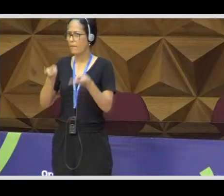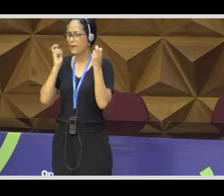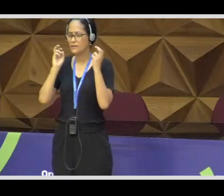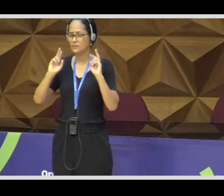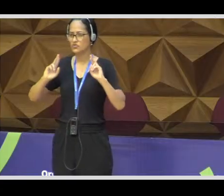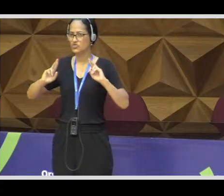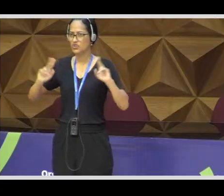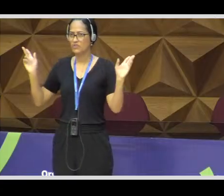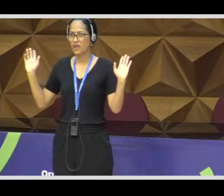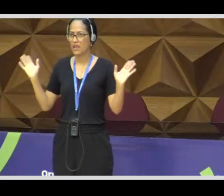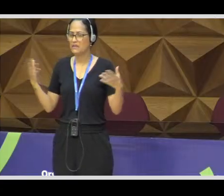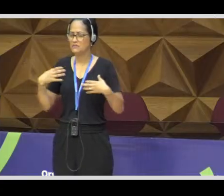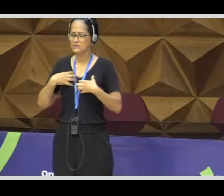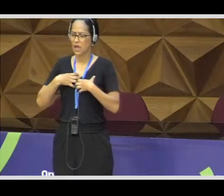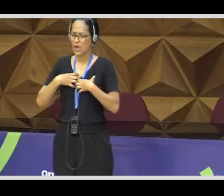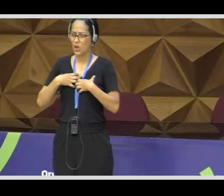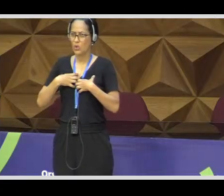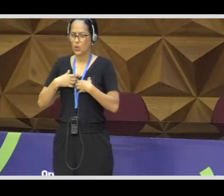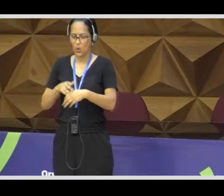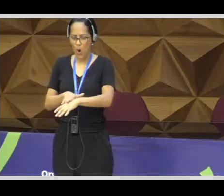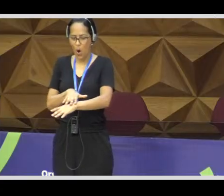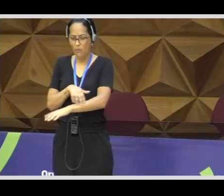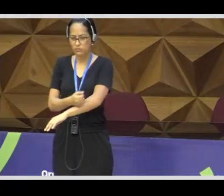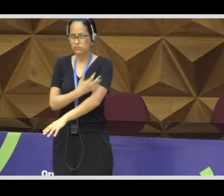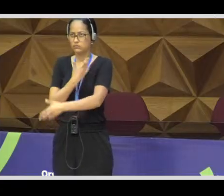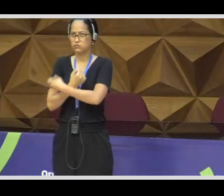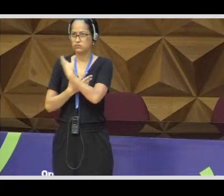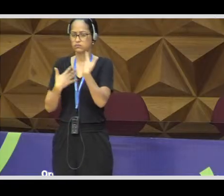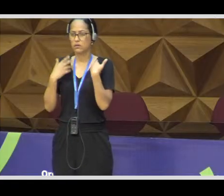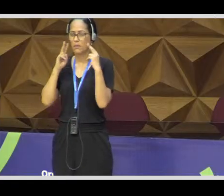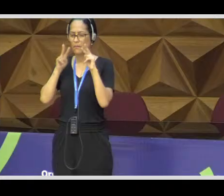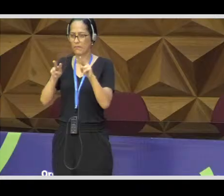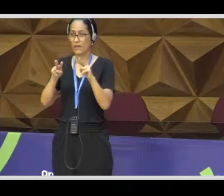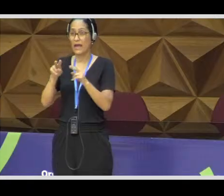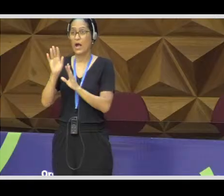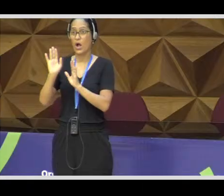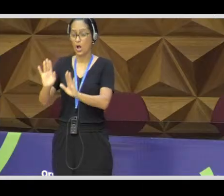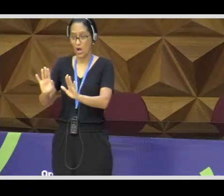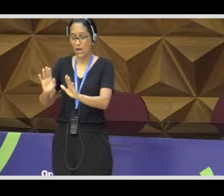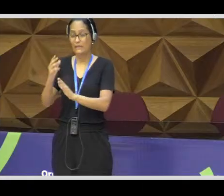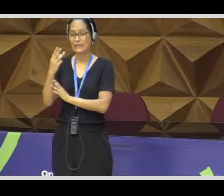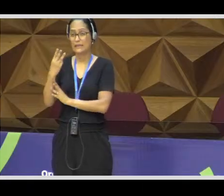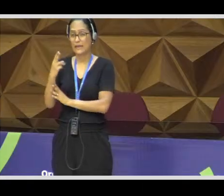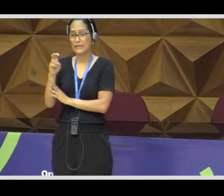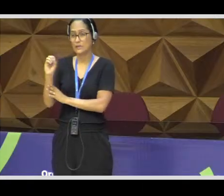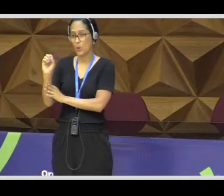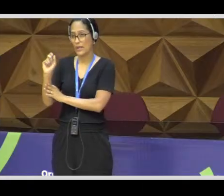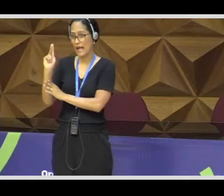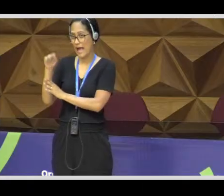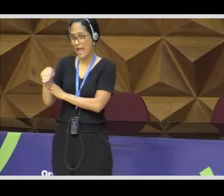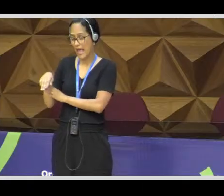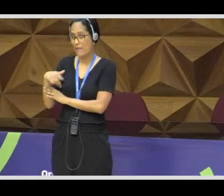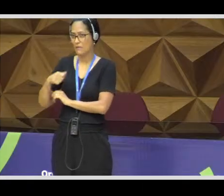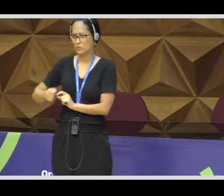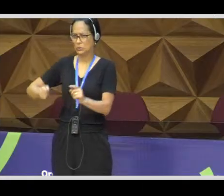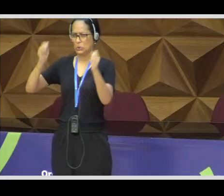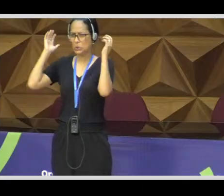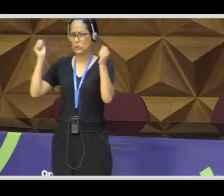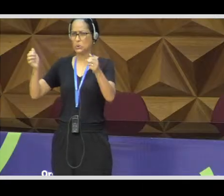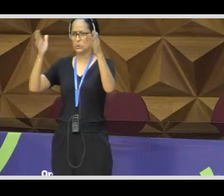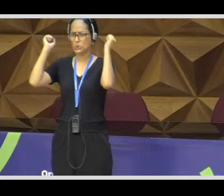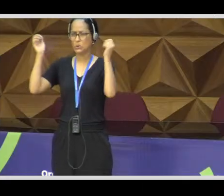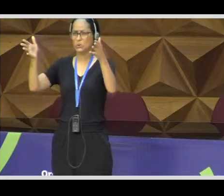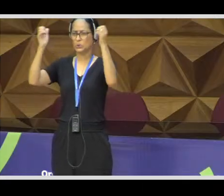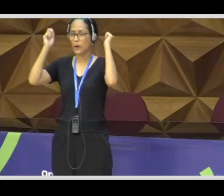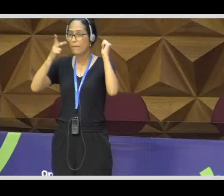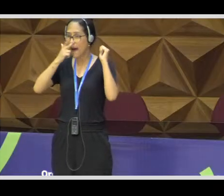of the car and what I was seeing. Clearly, when I got to 350 kilometers an hour, I did not feel like I was going at 350 kilometers. But about